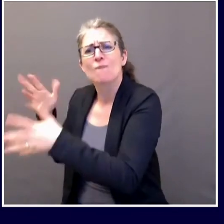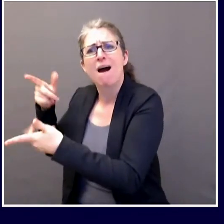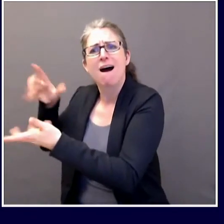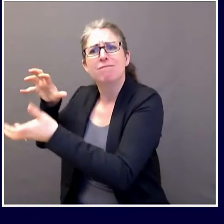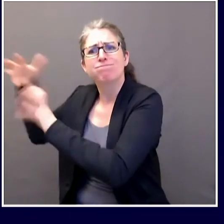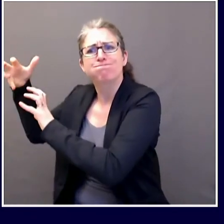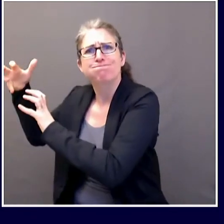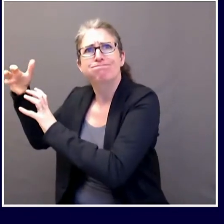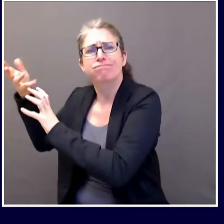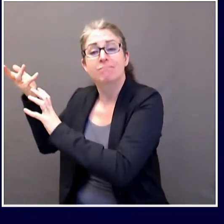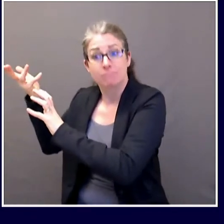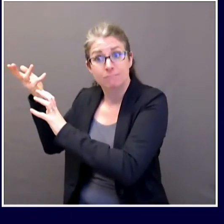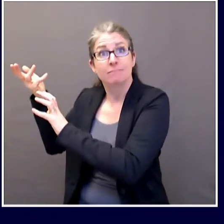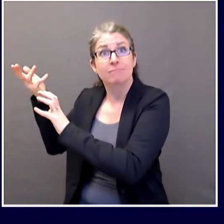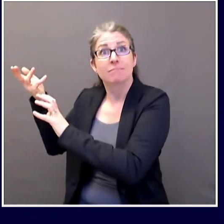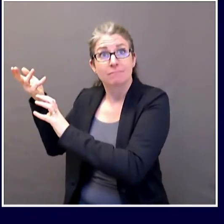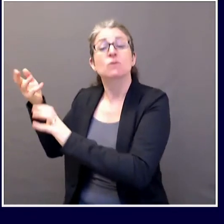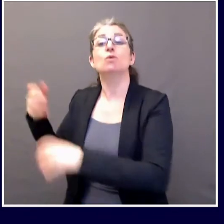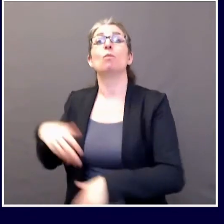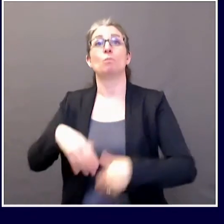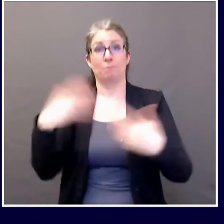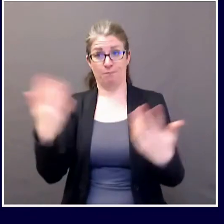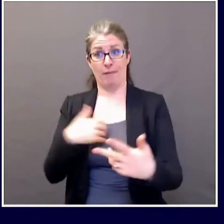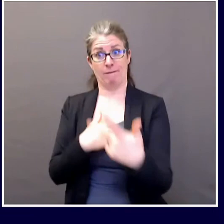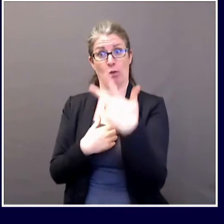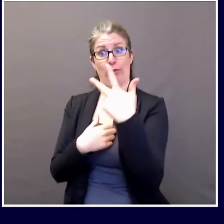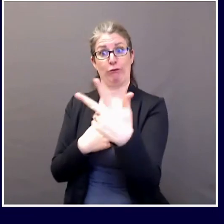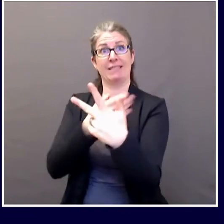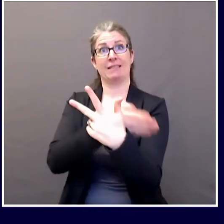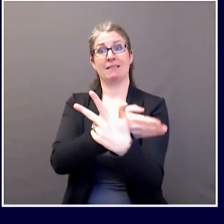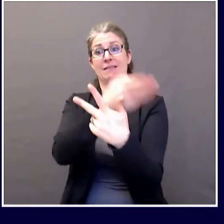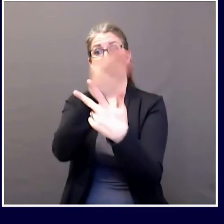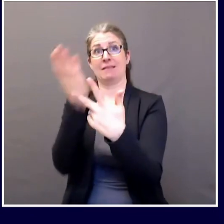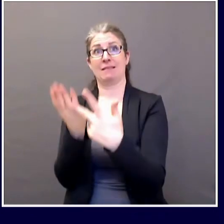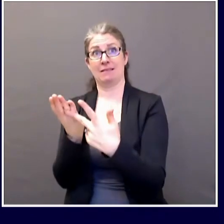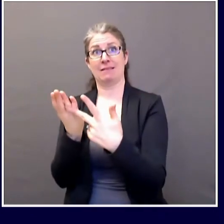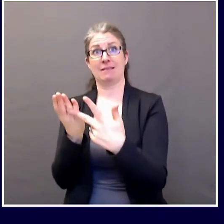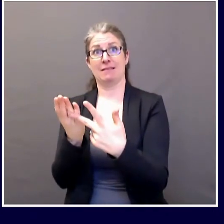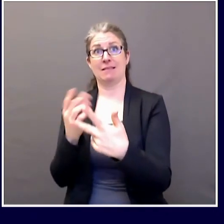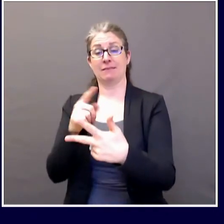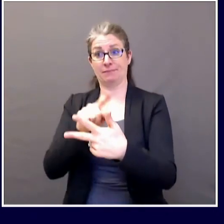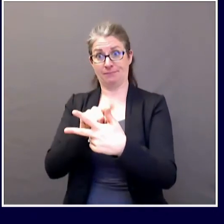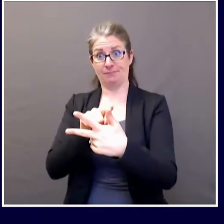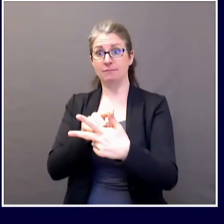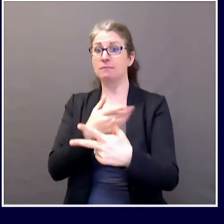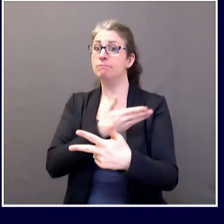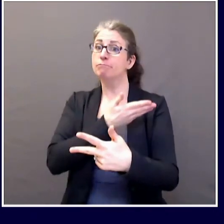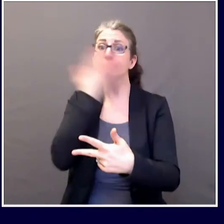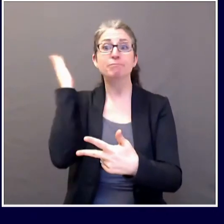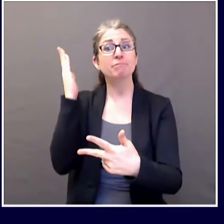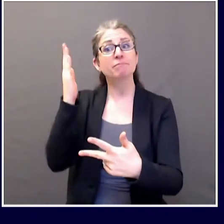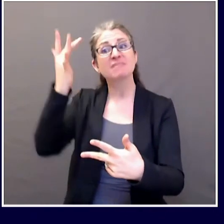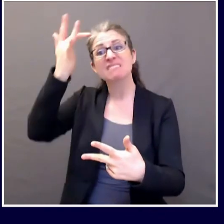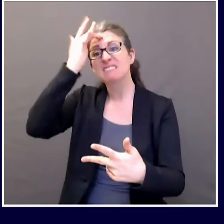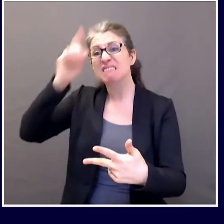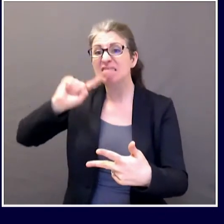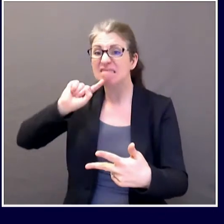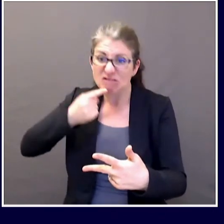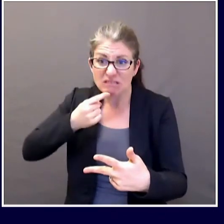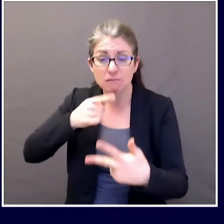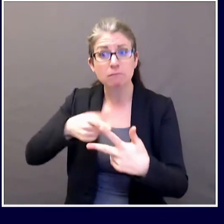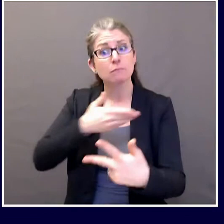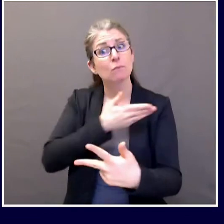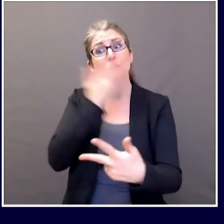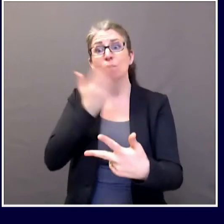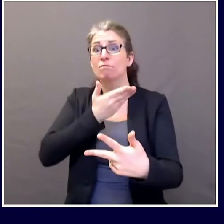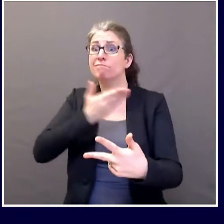Pfizer and Moderna vaccines. It keeps people alive, out of the hospital, and off of a ventilator.